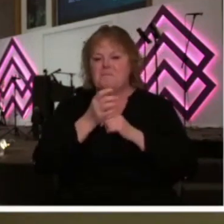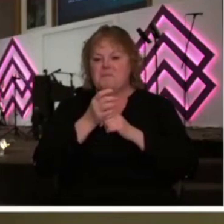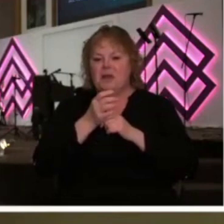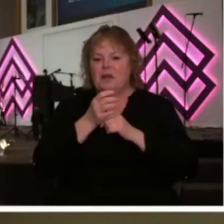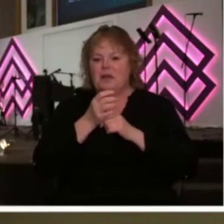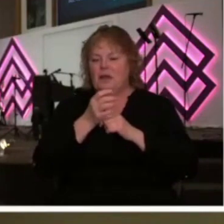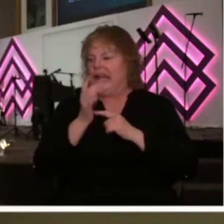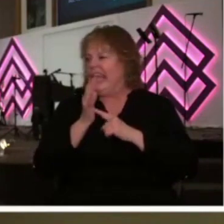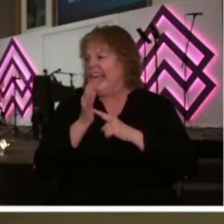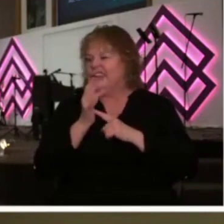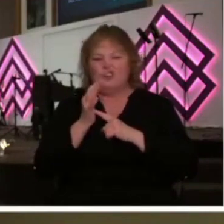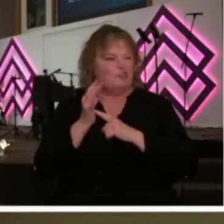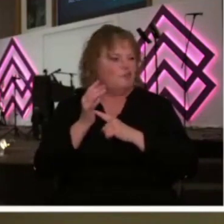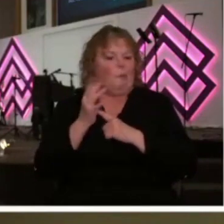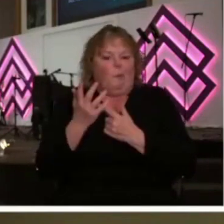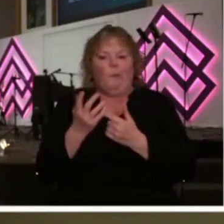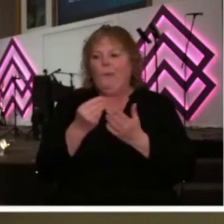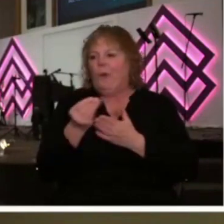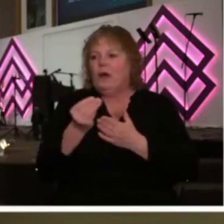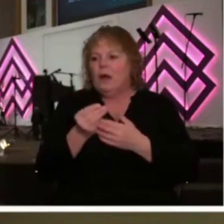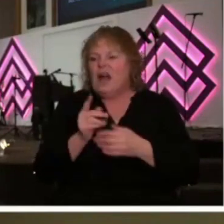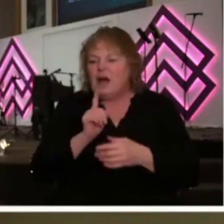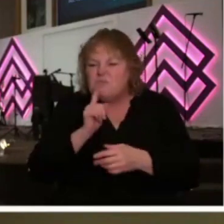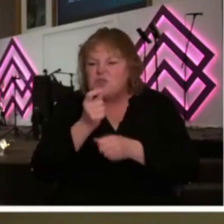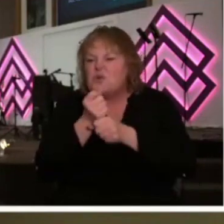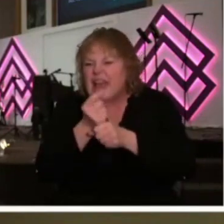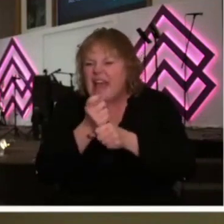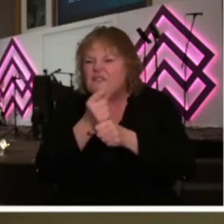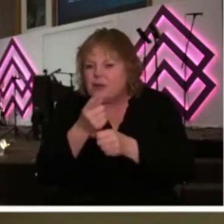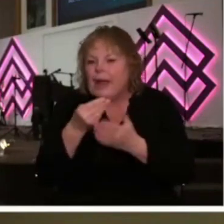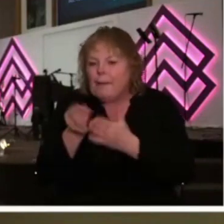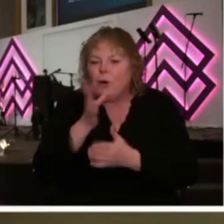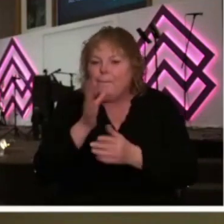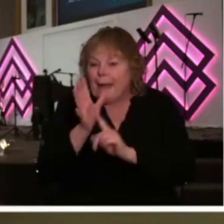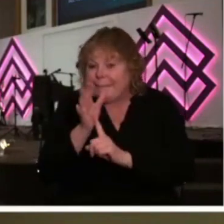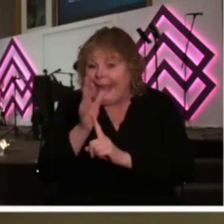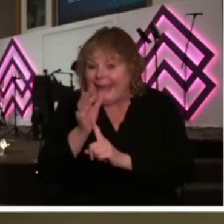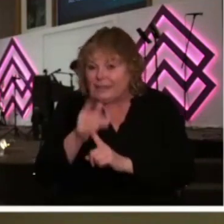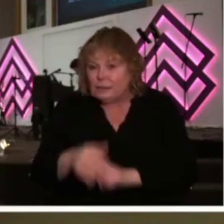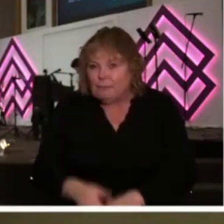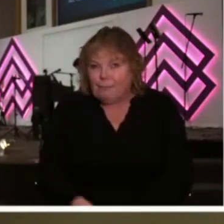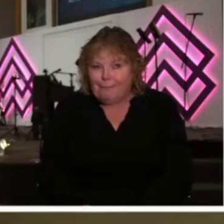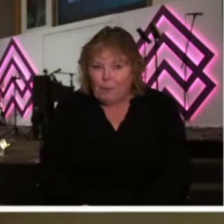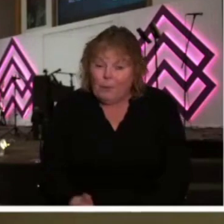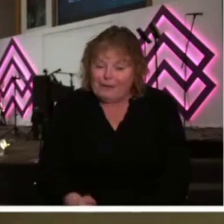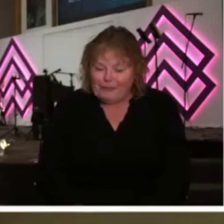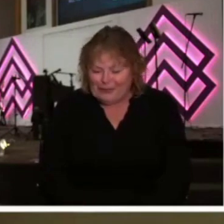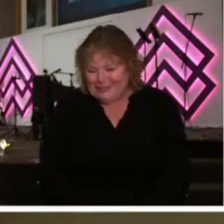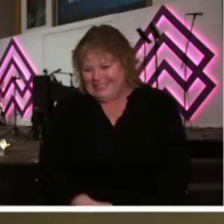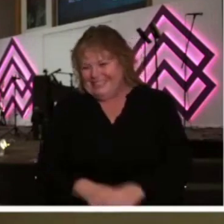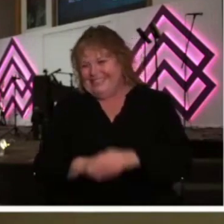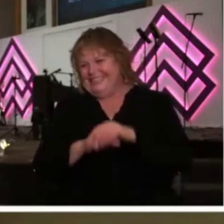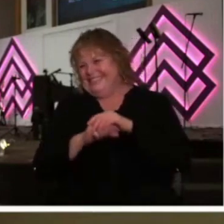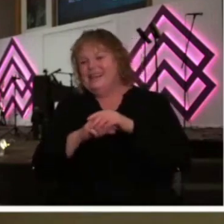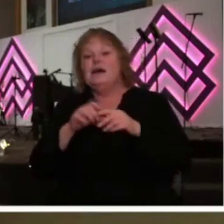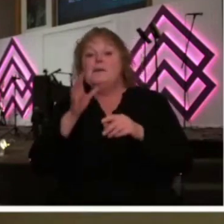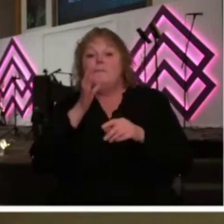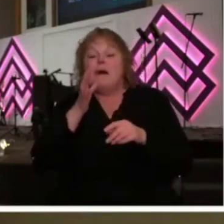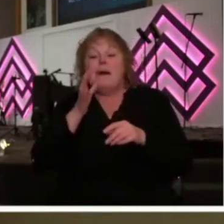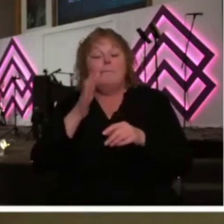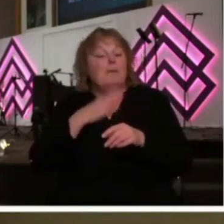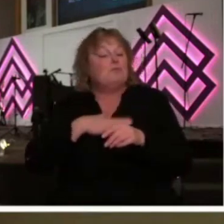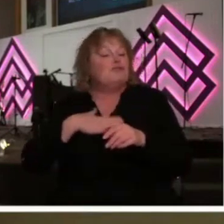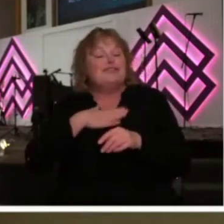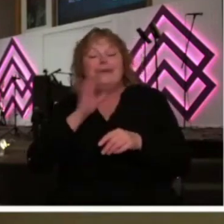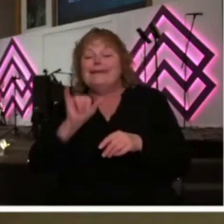always cheap. I don't know how many years my mom got candles. It was a lot. And she always seemed so